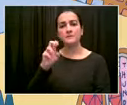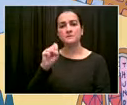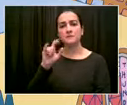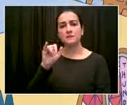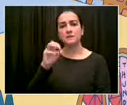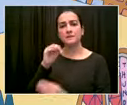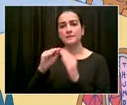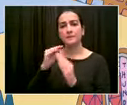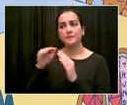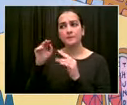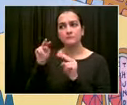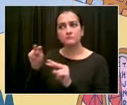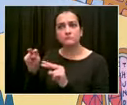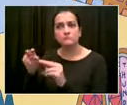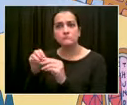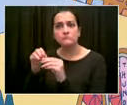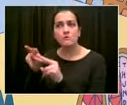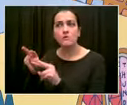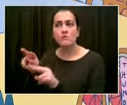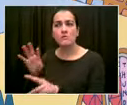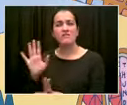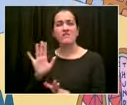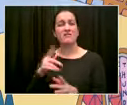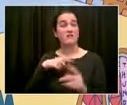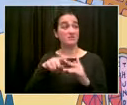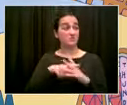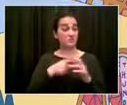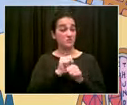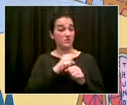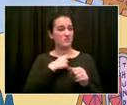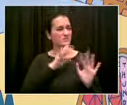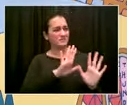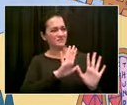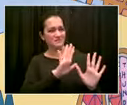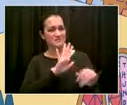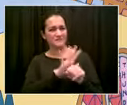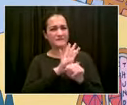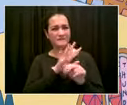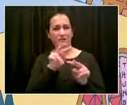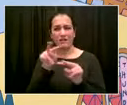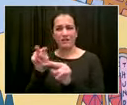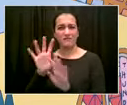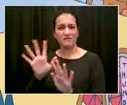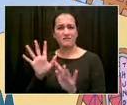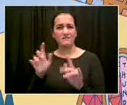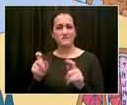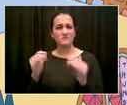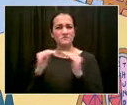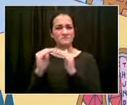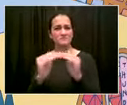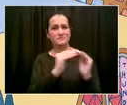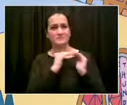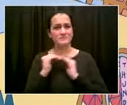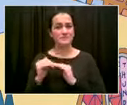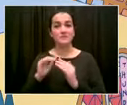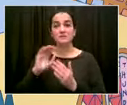60s and 70s, they should be. I don't know of anything like that, but if there is, of course it should be addressed, and they should be